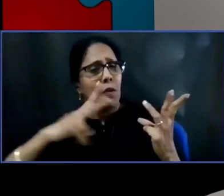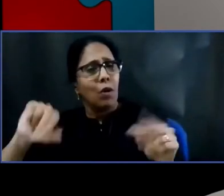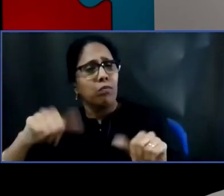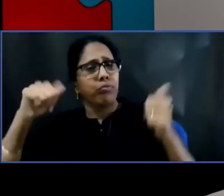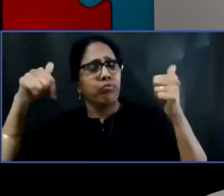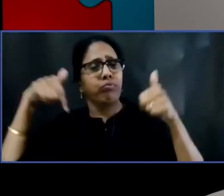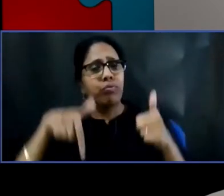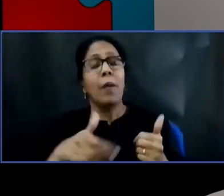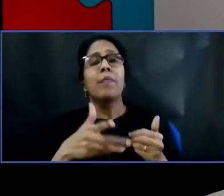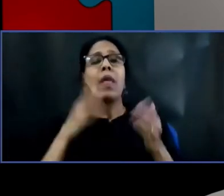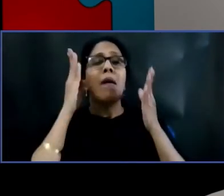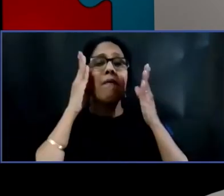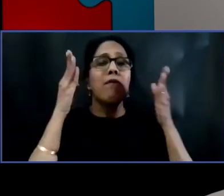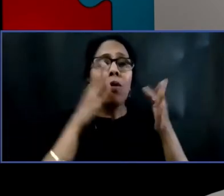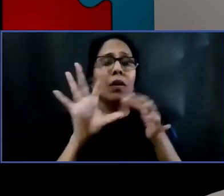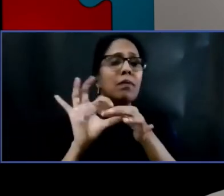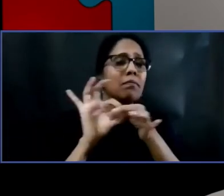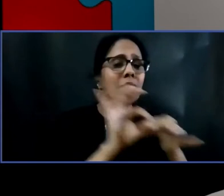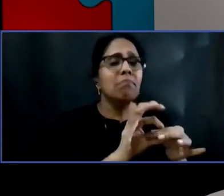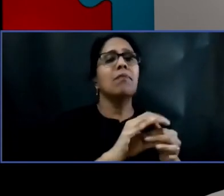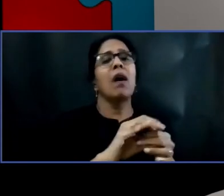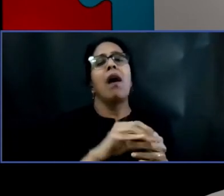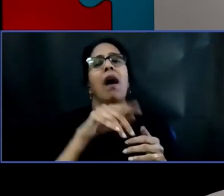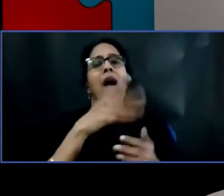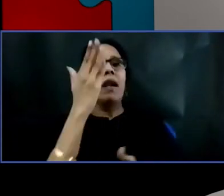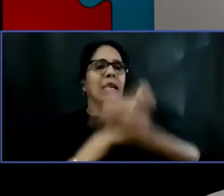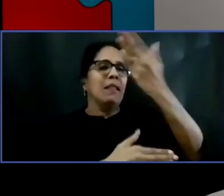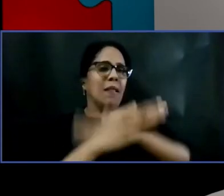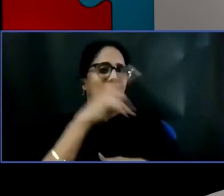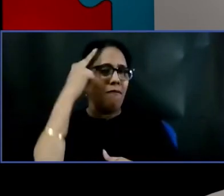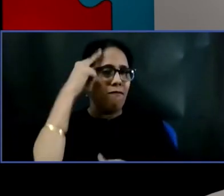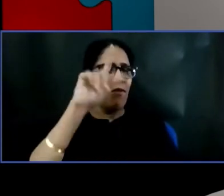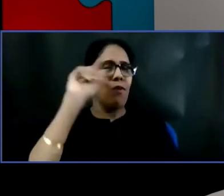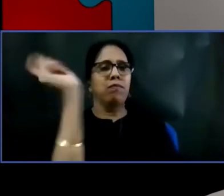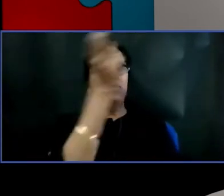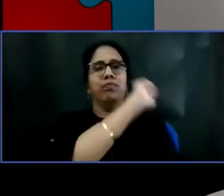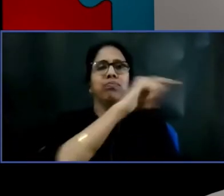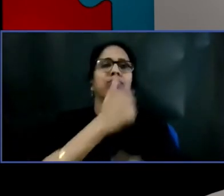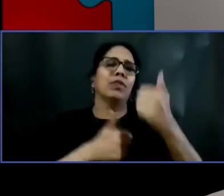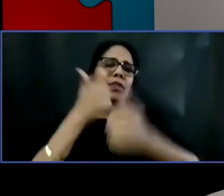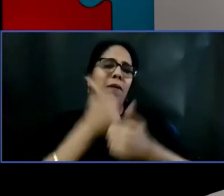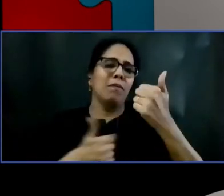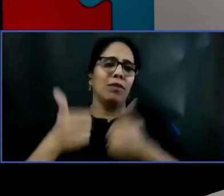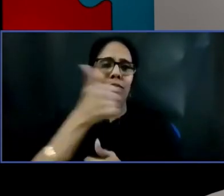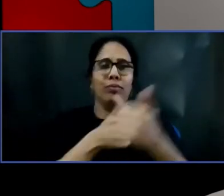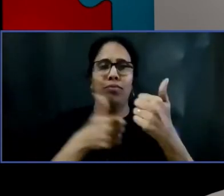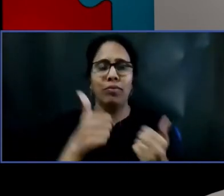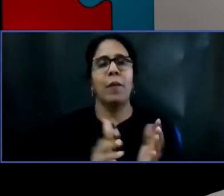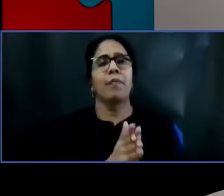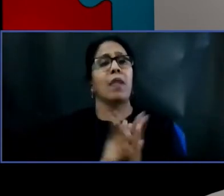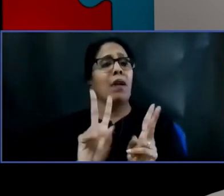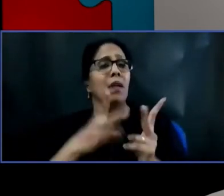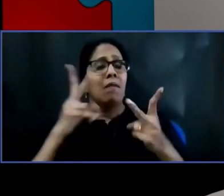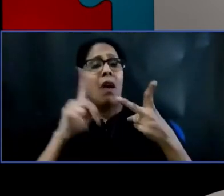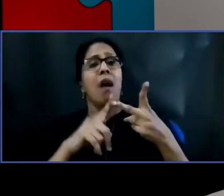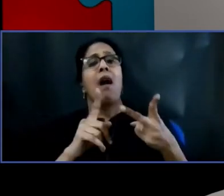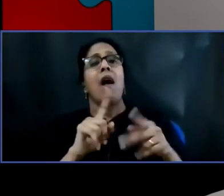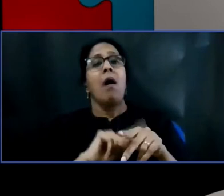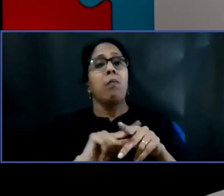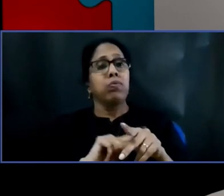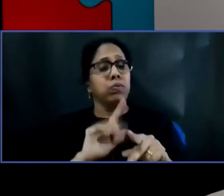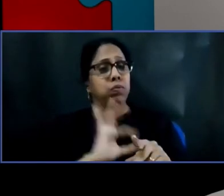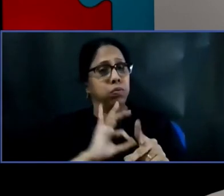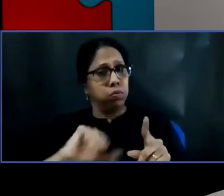Israel Open Badminton in 2010, a gold at the second French International Para-Badminton Tournament,